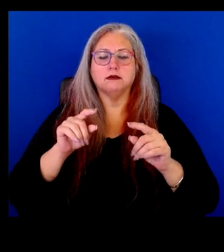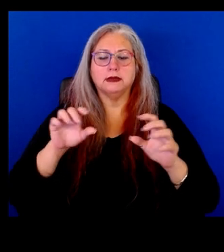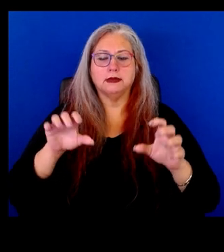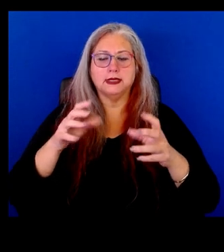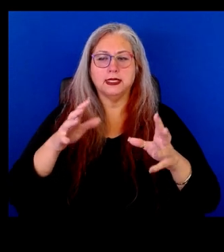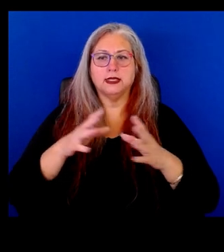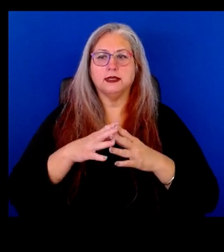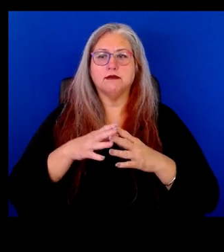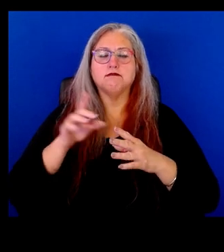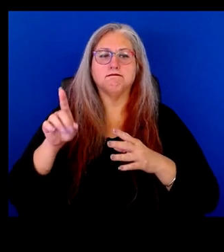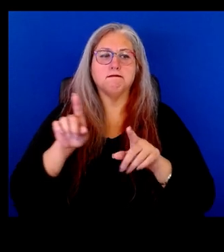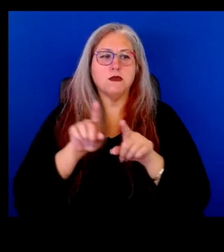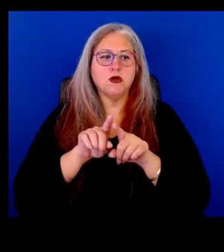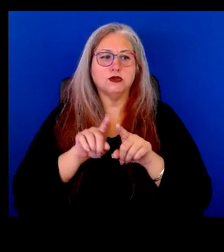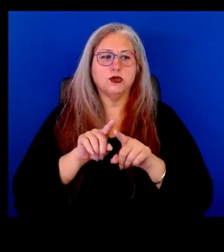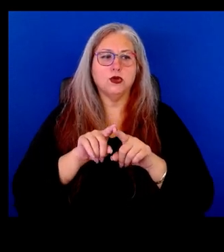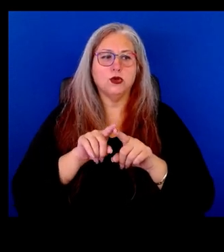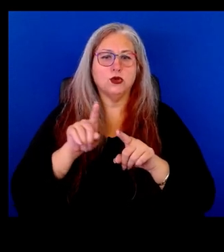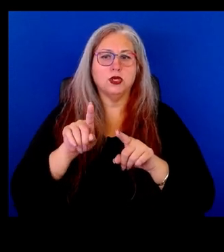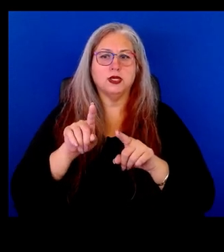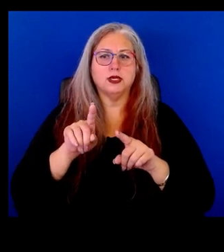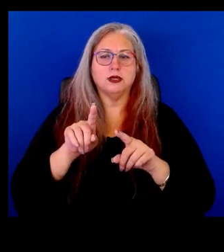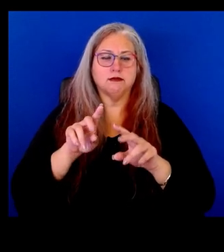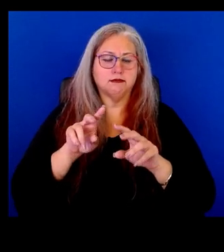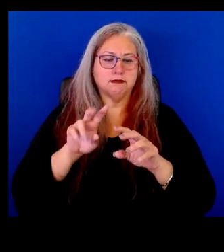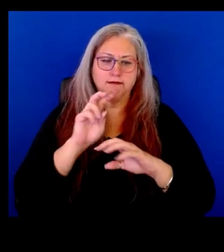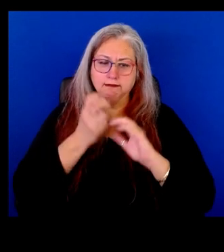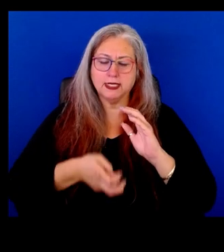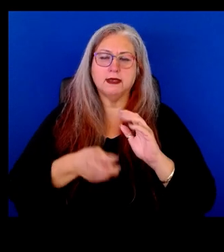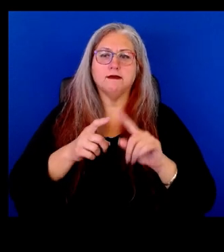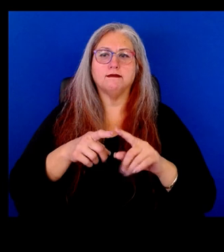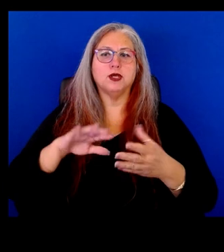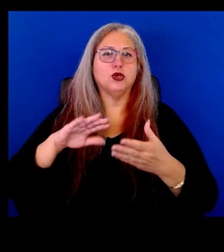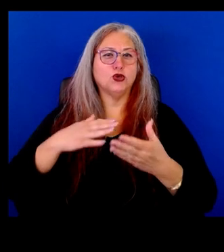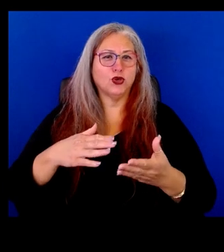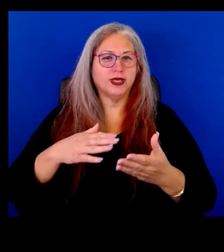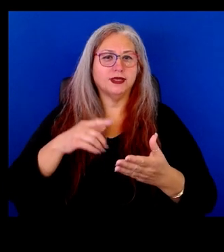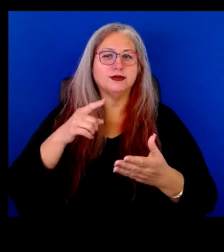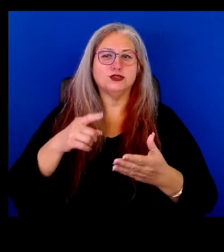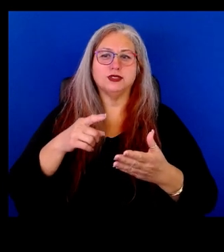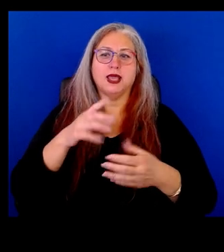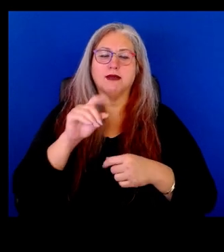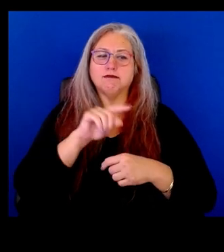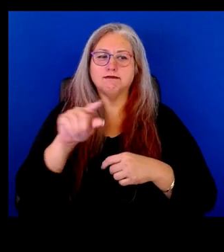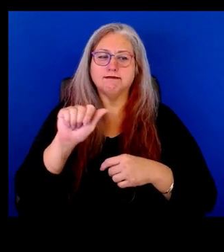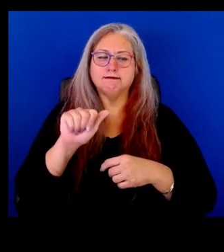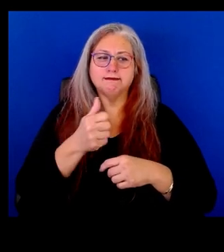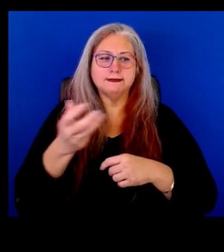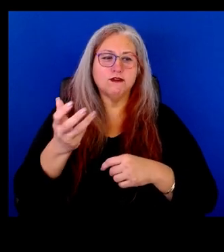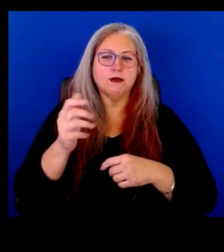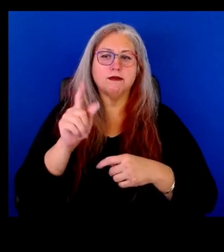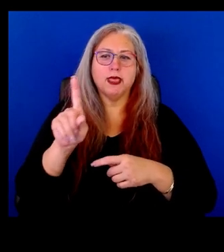did, she also dove deeply into cooking, she and